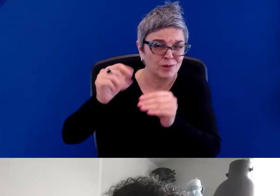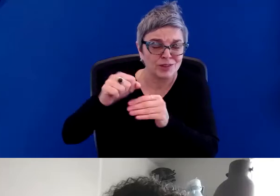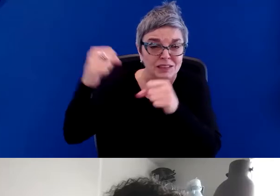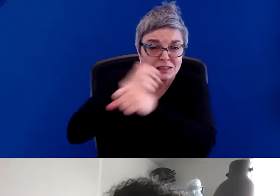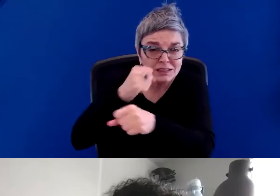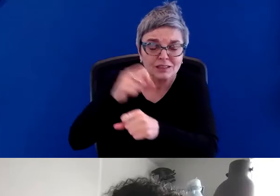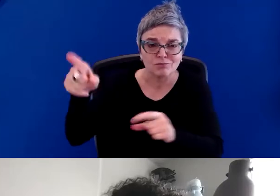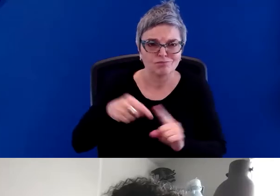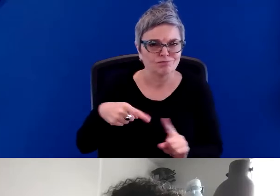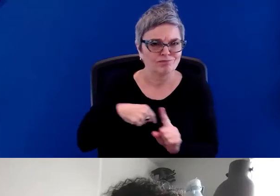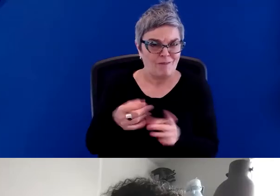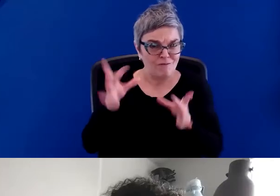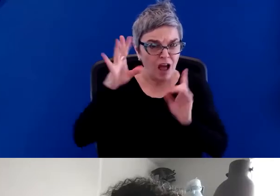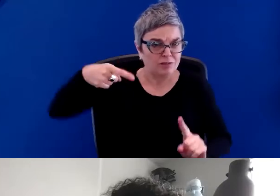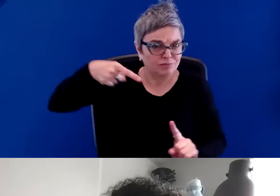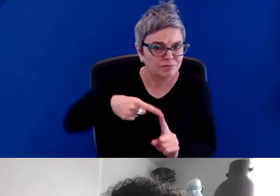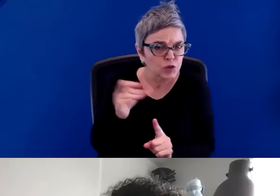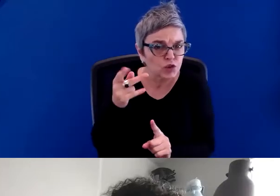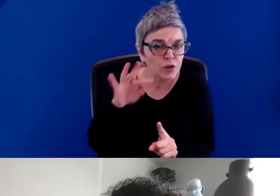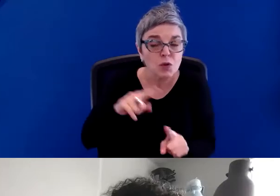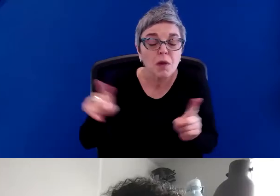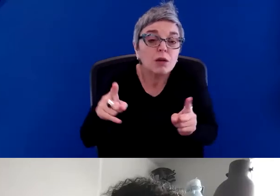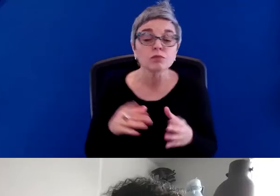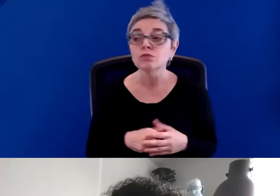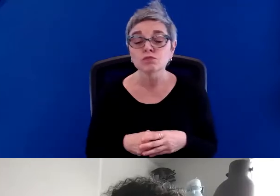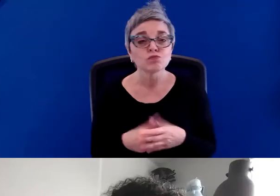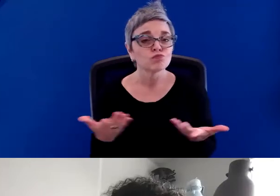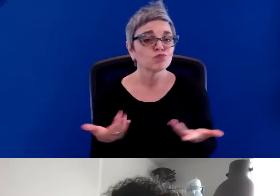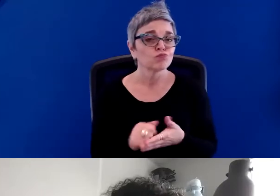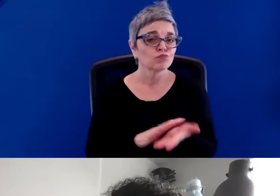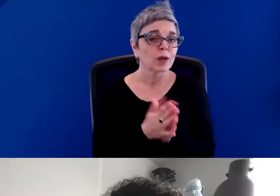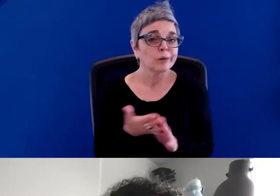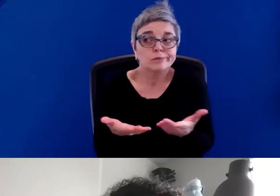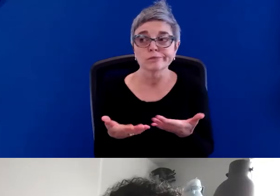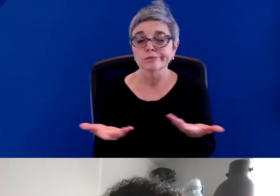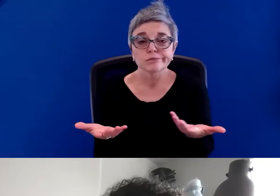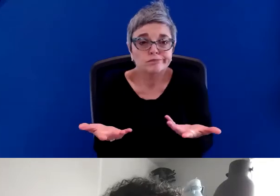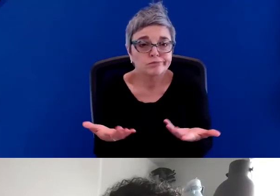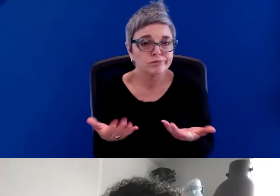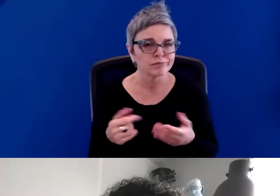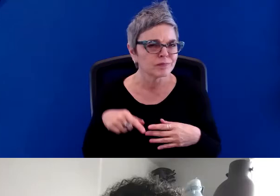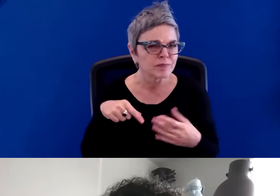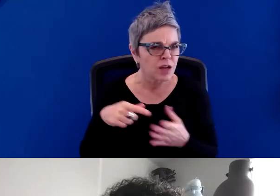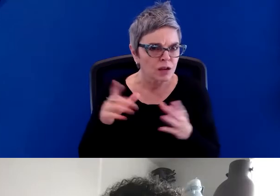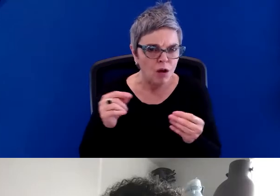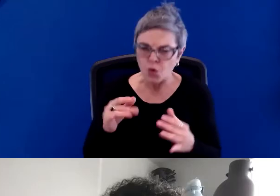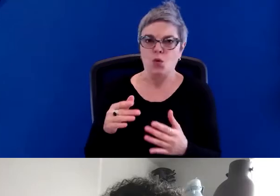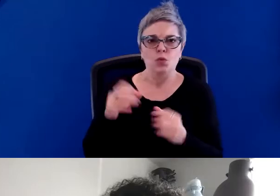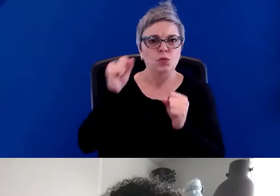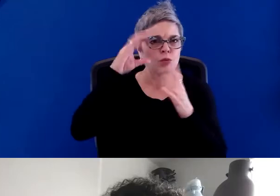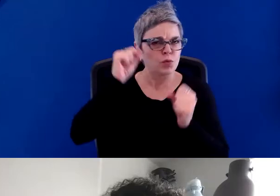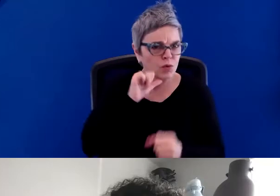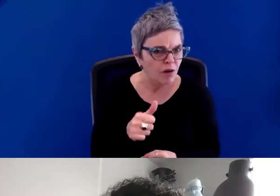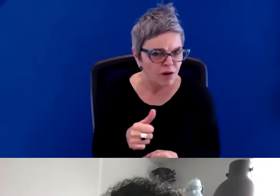do really well here is articulate how understanding these intersections of race and class and gender help us